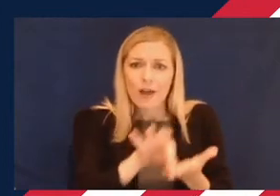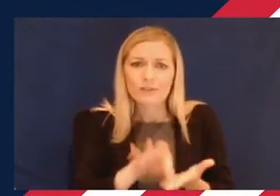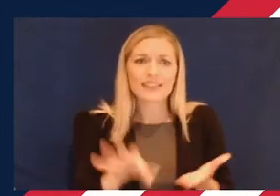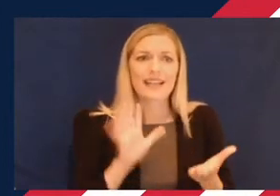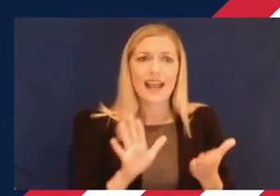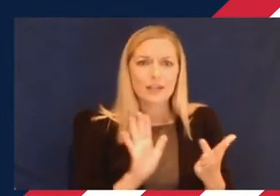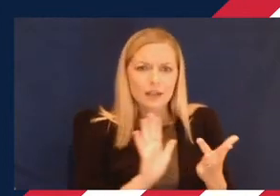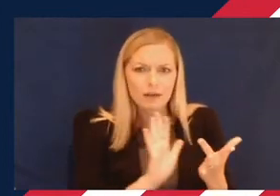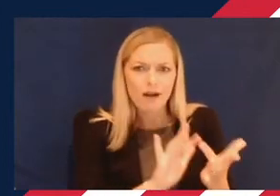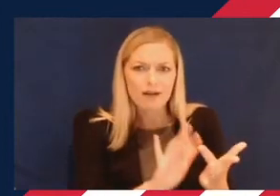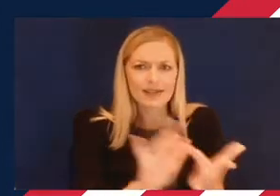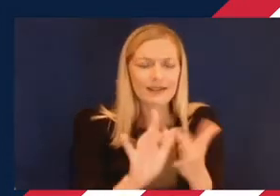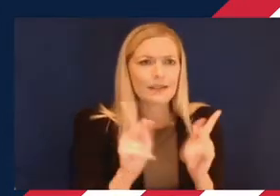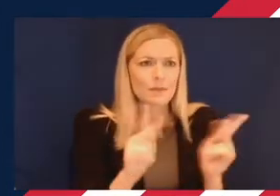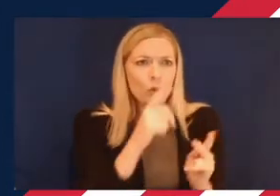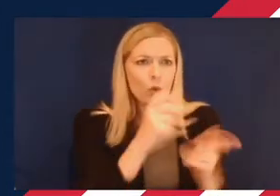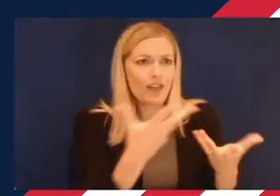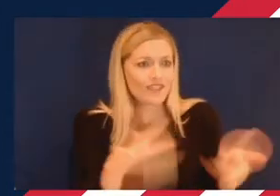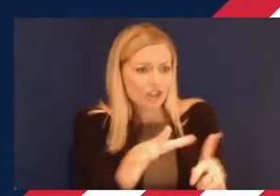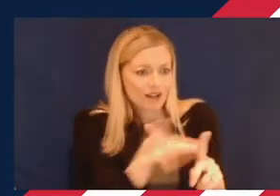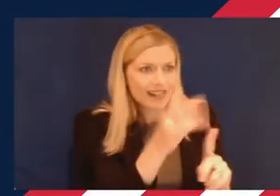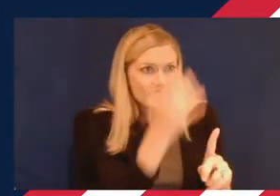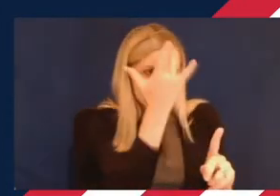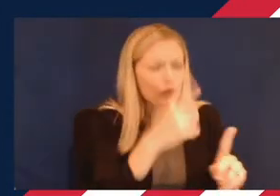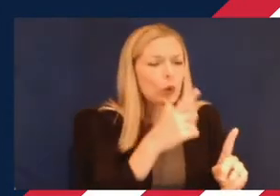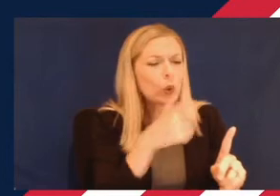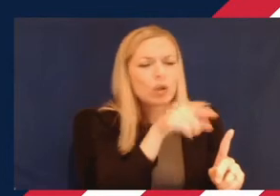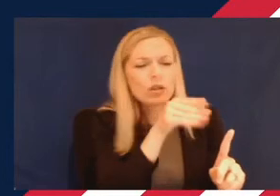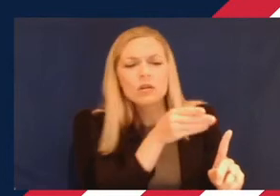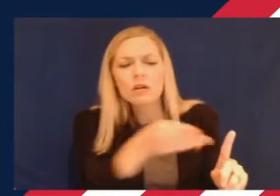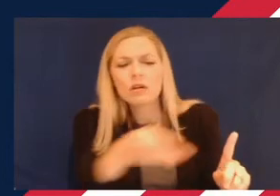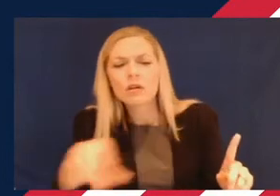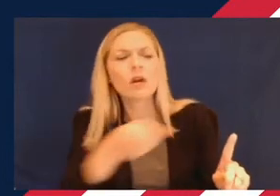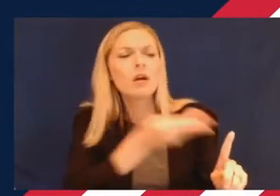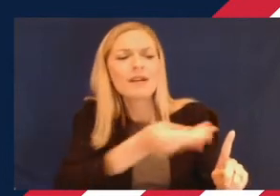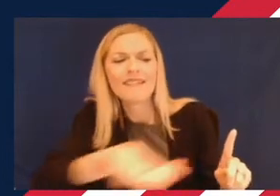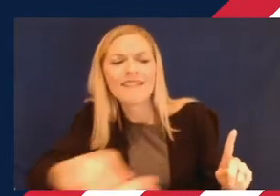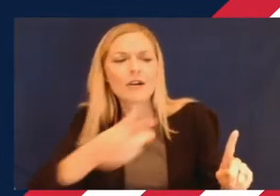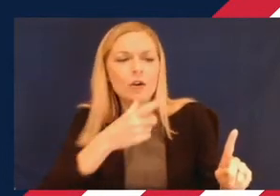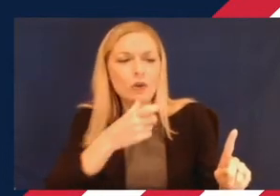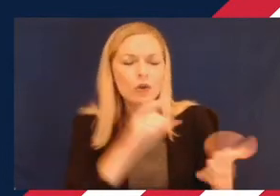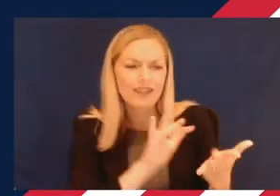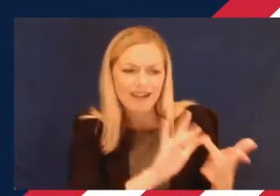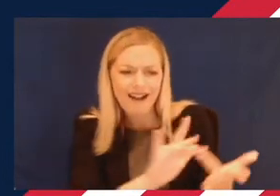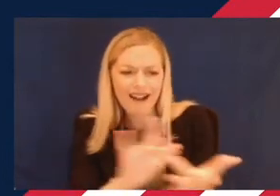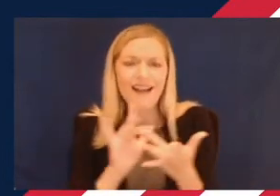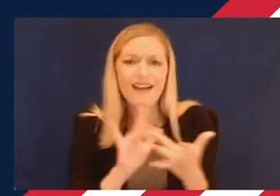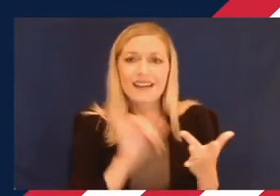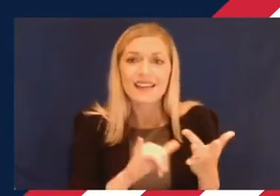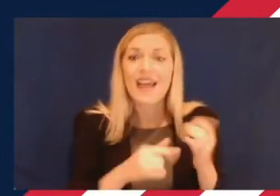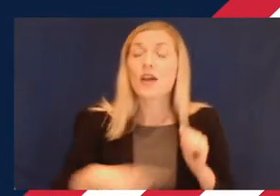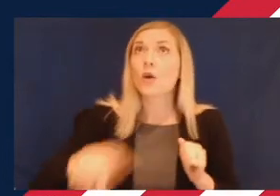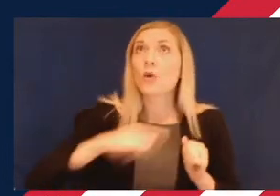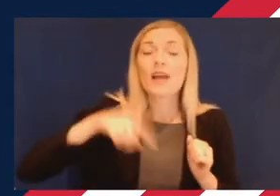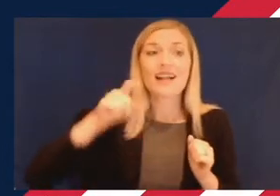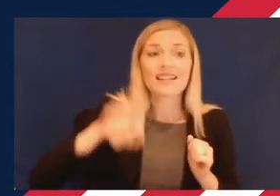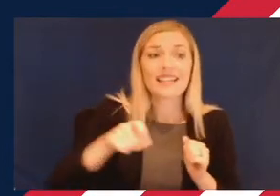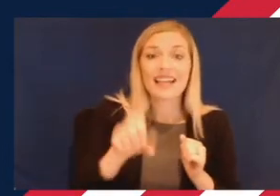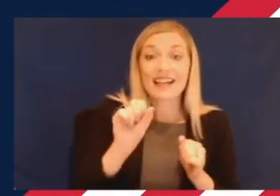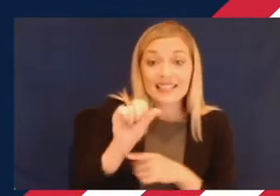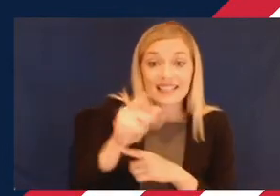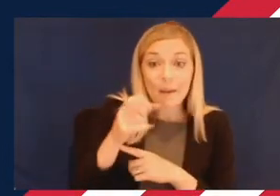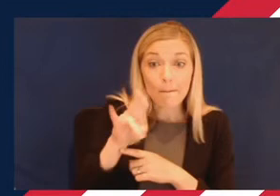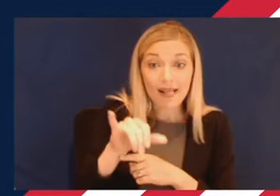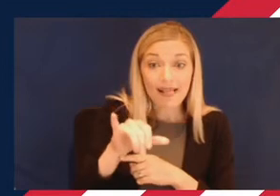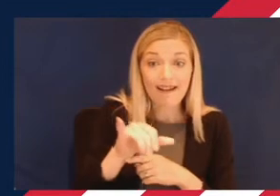public health in ways that we haven't done in the last couple of decades. We need supply chain. We have to address the challenges, ensure we have sufficient personal